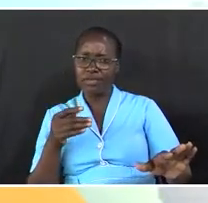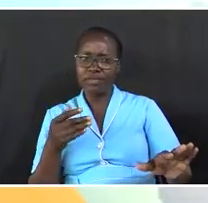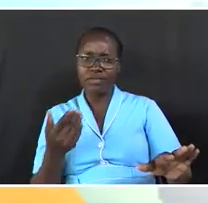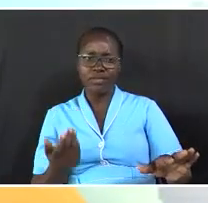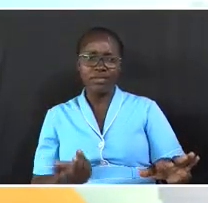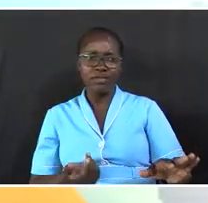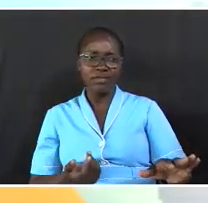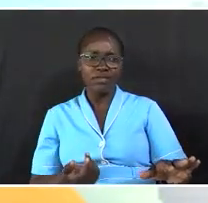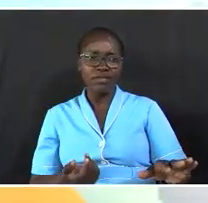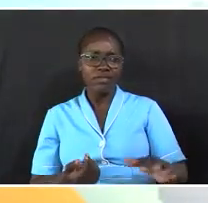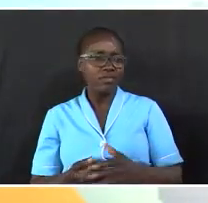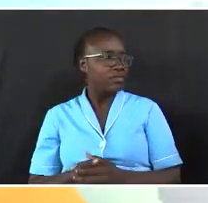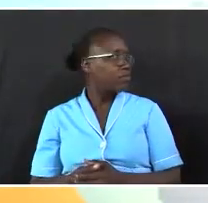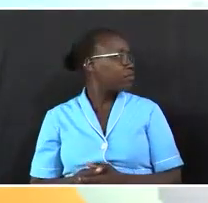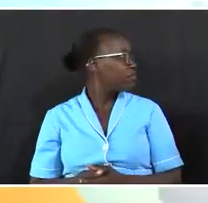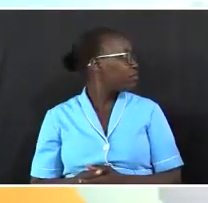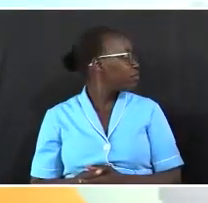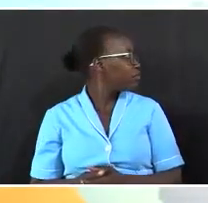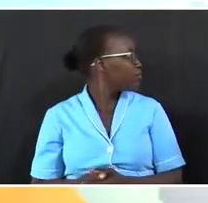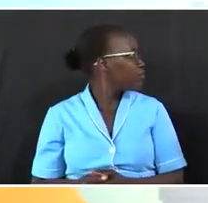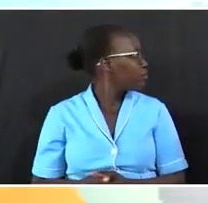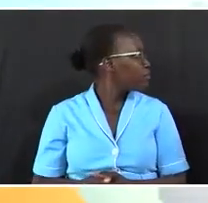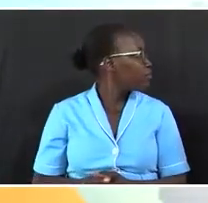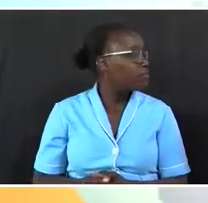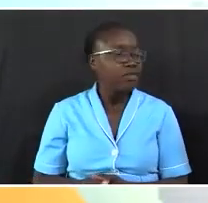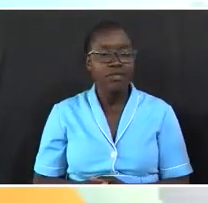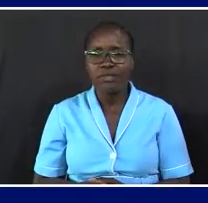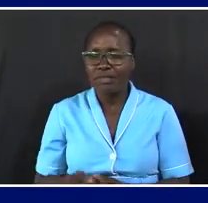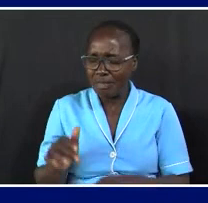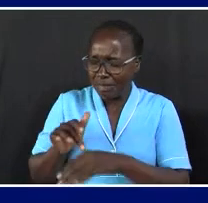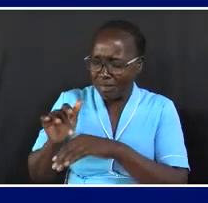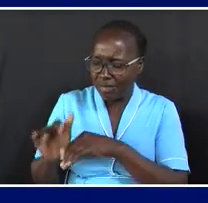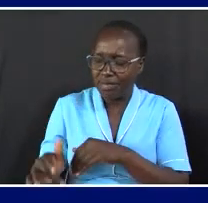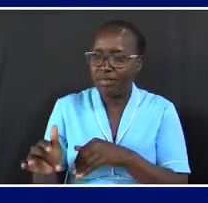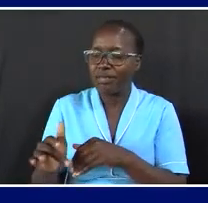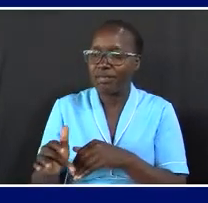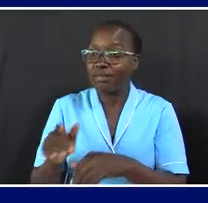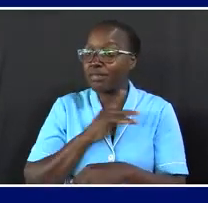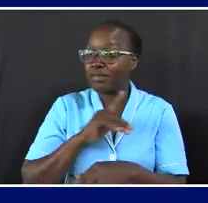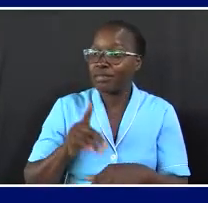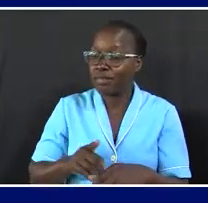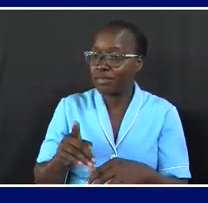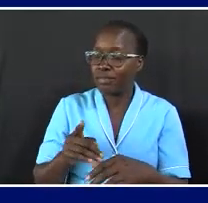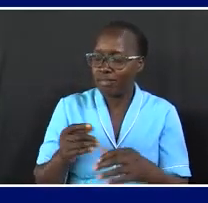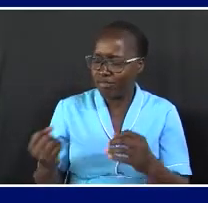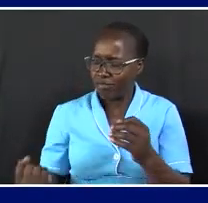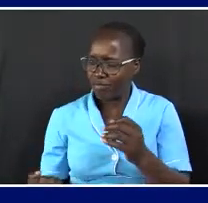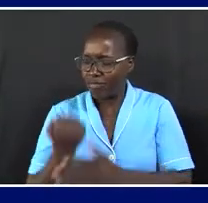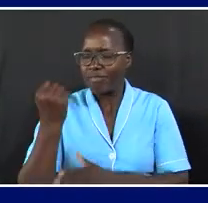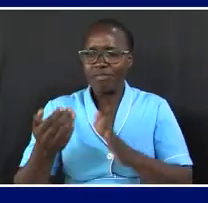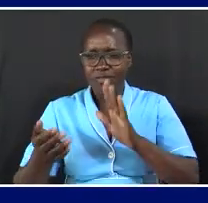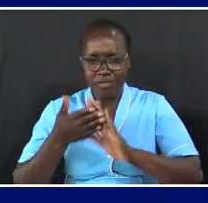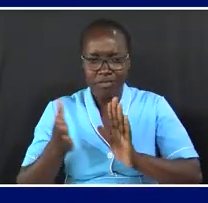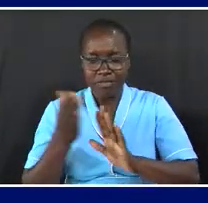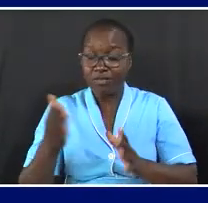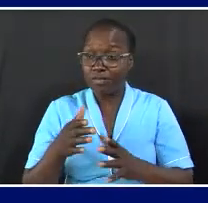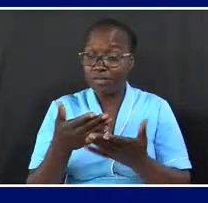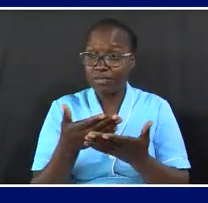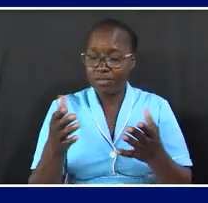growing old, my friends. I can't even read my own Bible. At dawn, the king got up and hurried to the